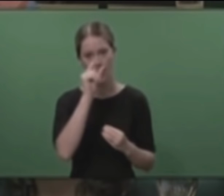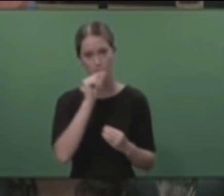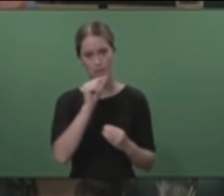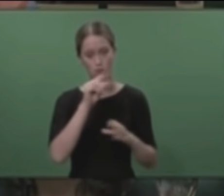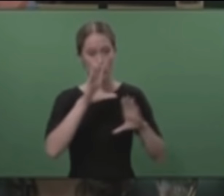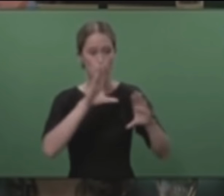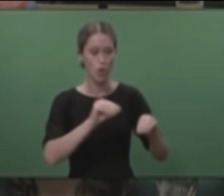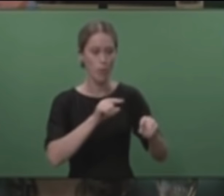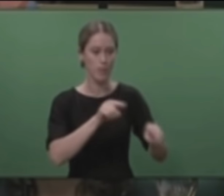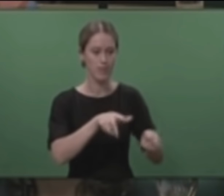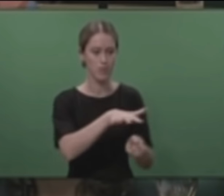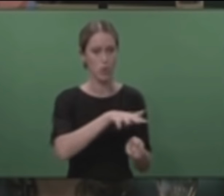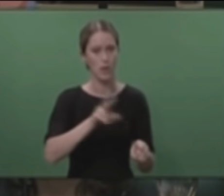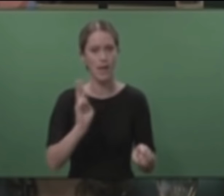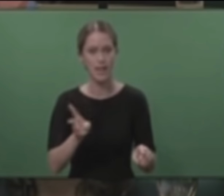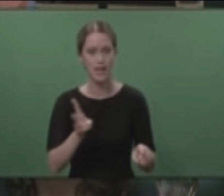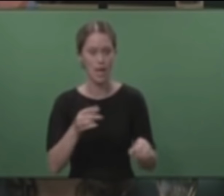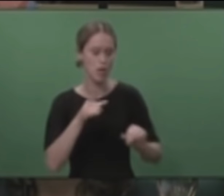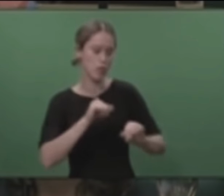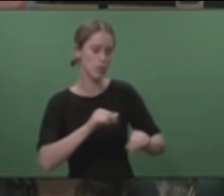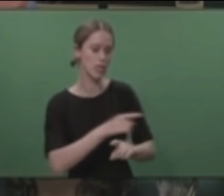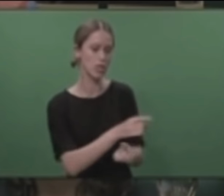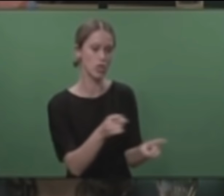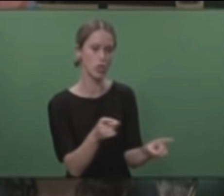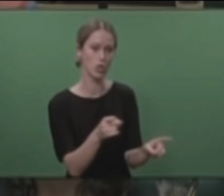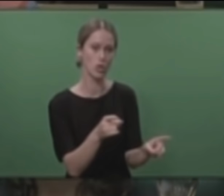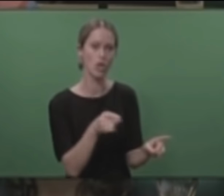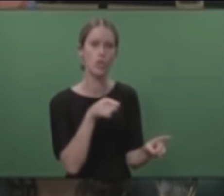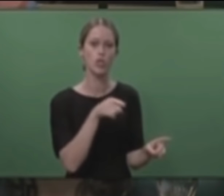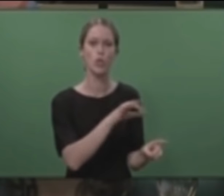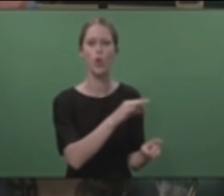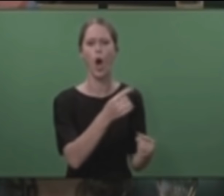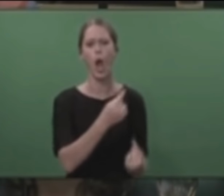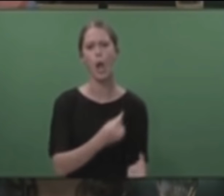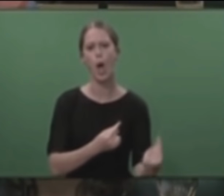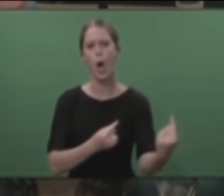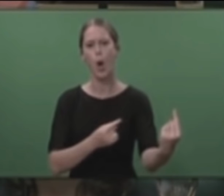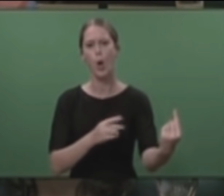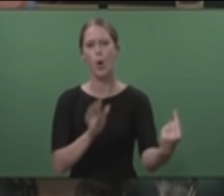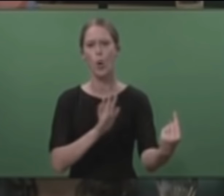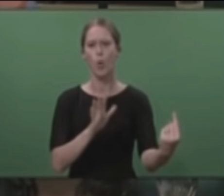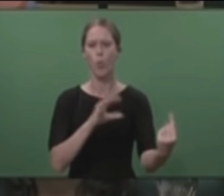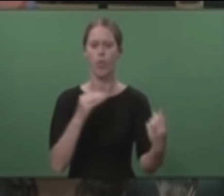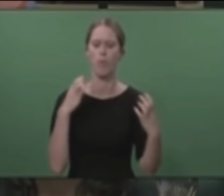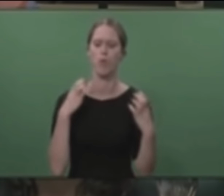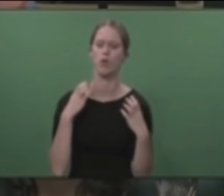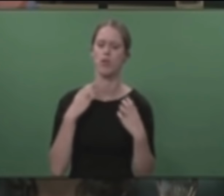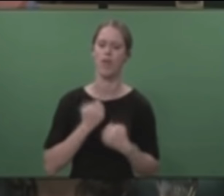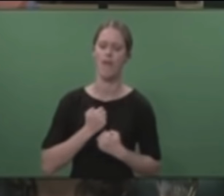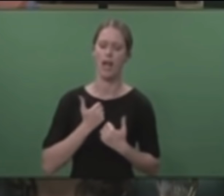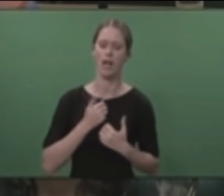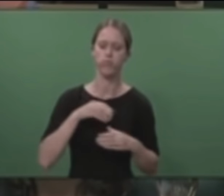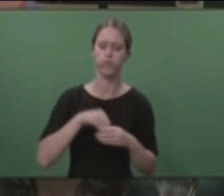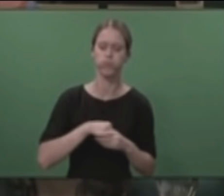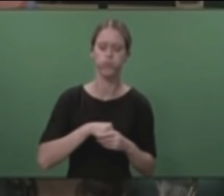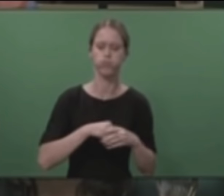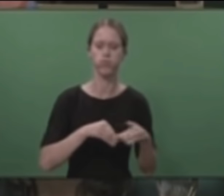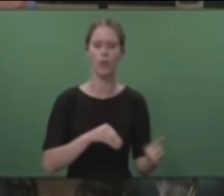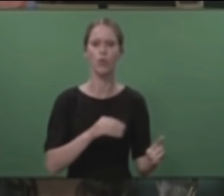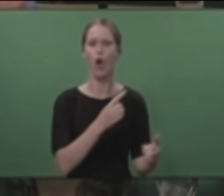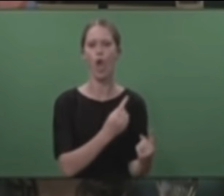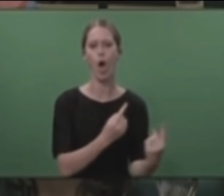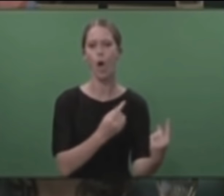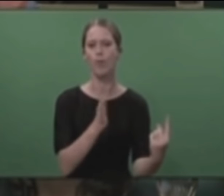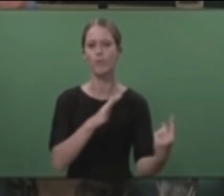prevent this and protect you so that you aren't left alone with that burden in your rightful